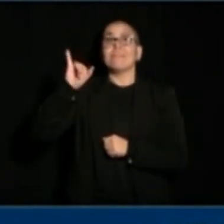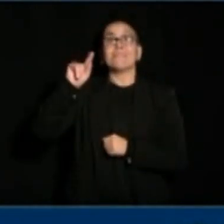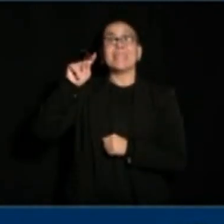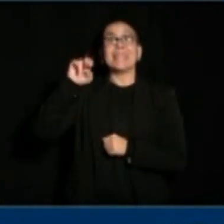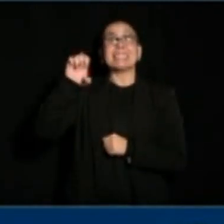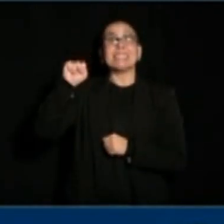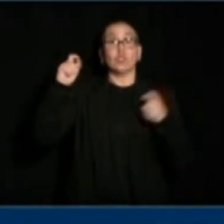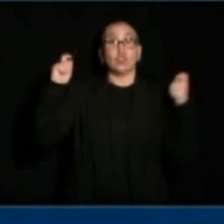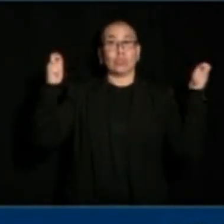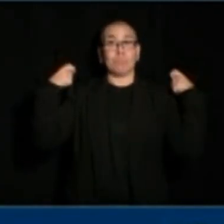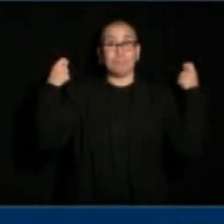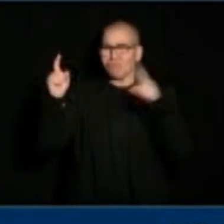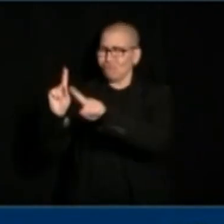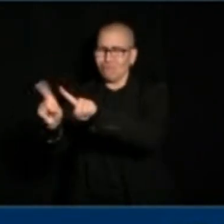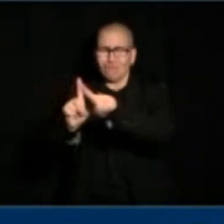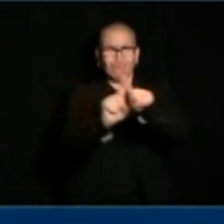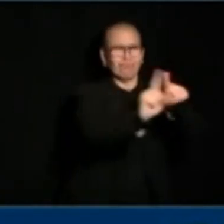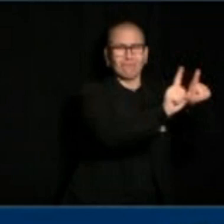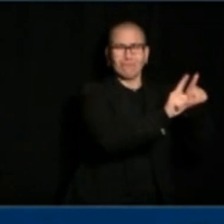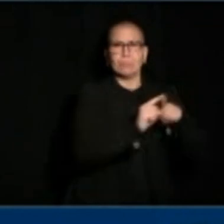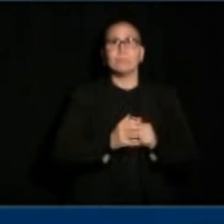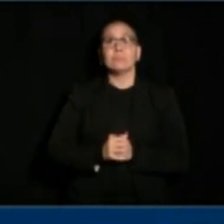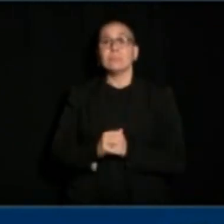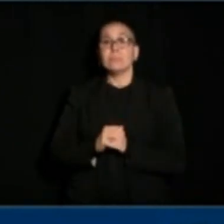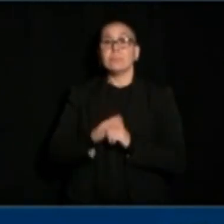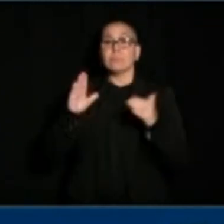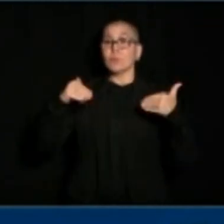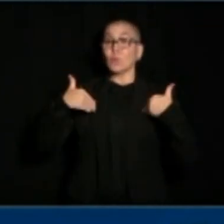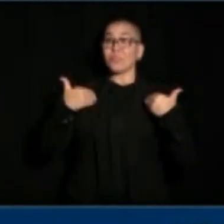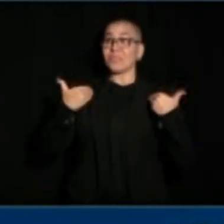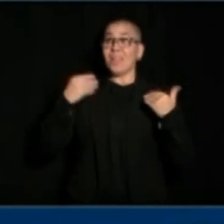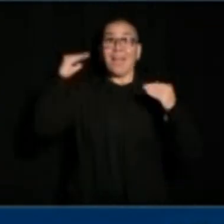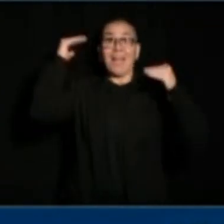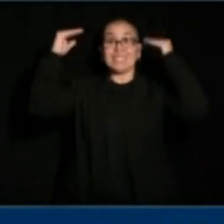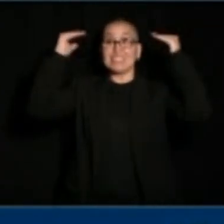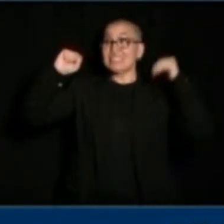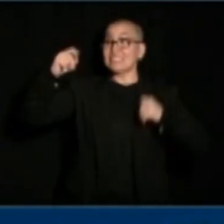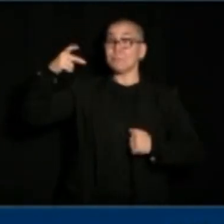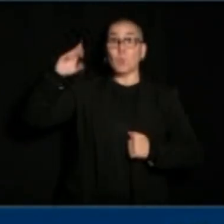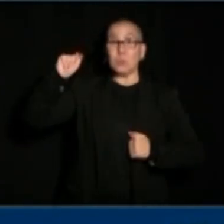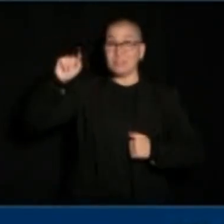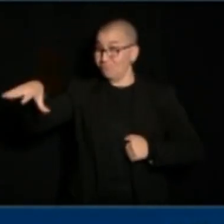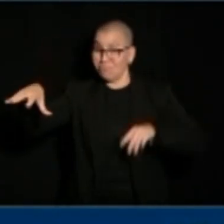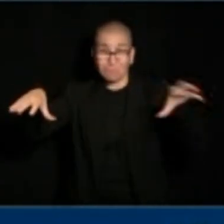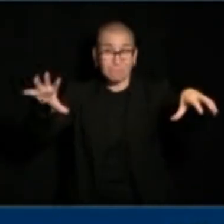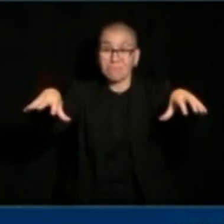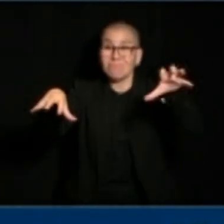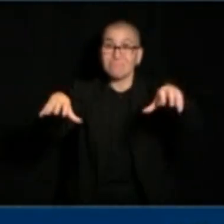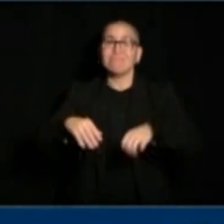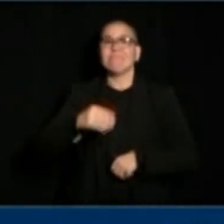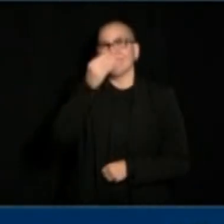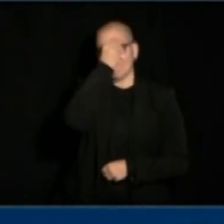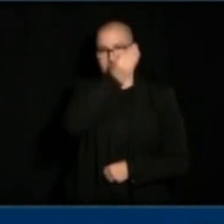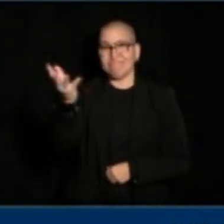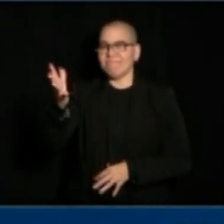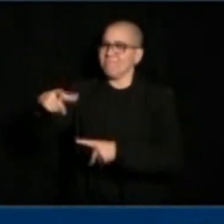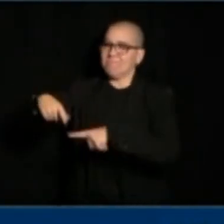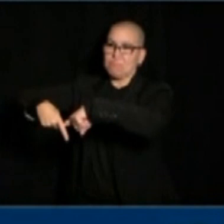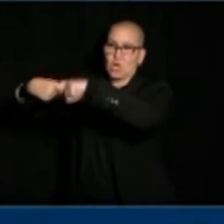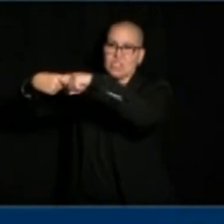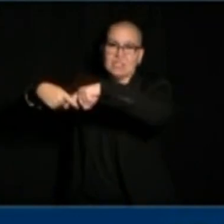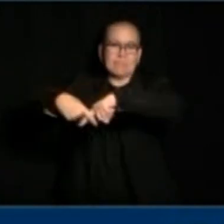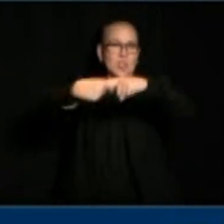there because it's a passionate group of people around youth sports, and I feel like I'm right in the center of that. Those of you who've heard me say this, my life is